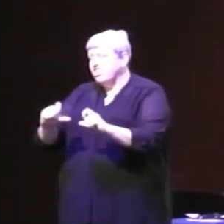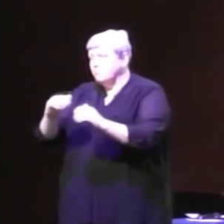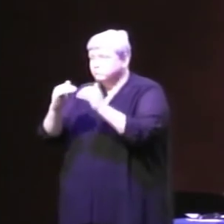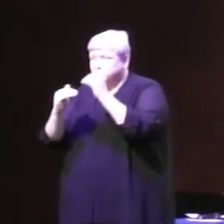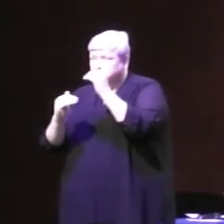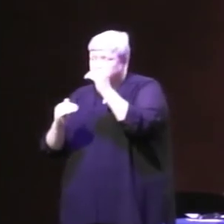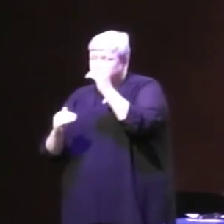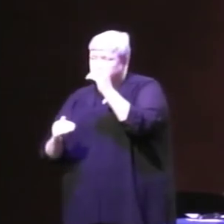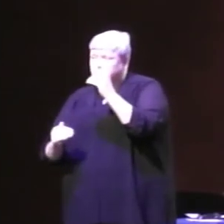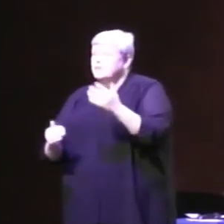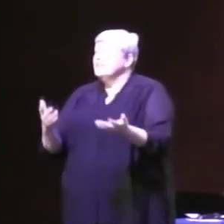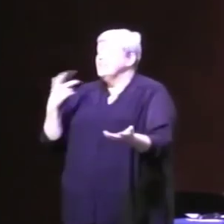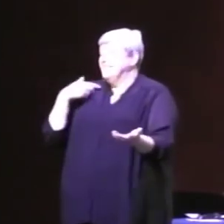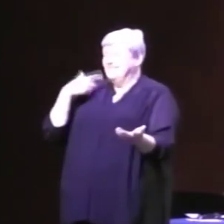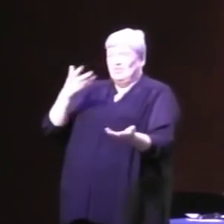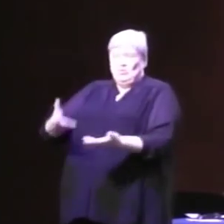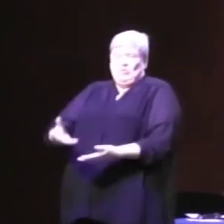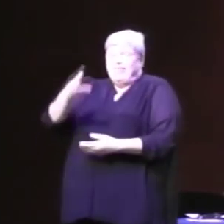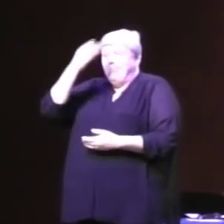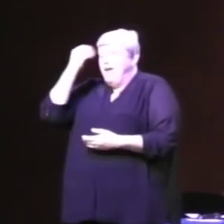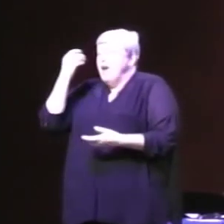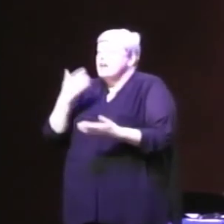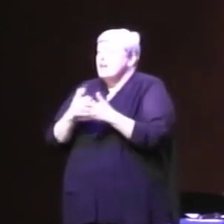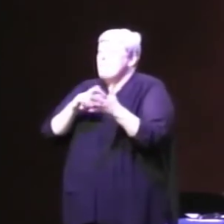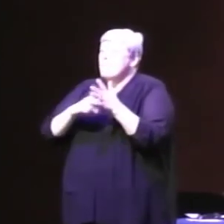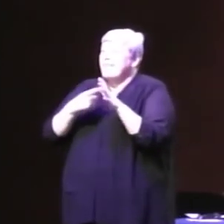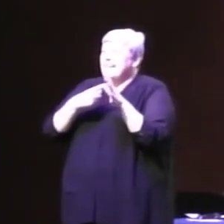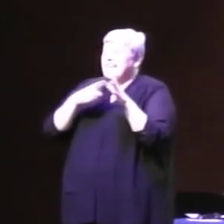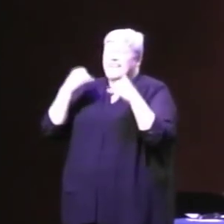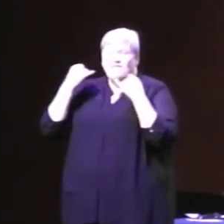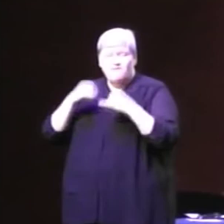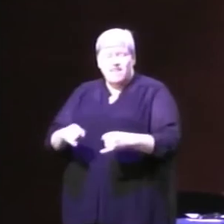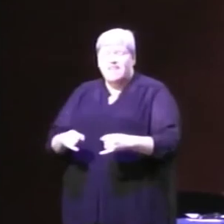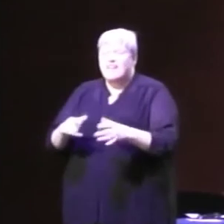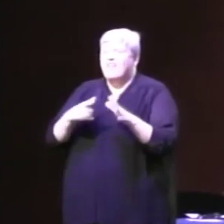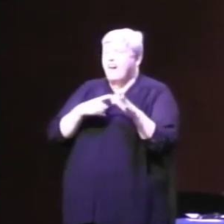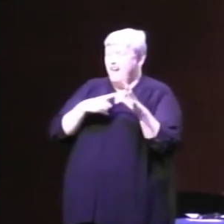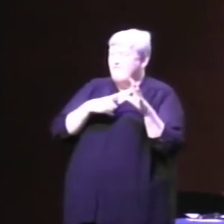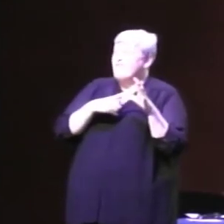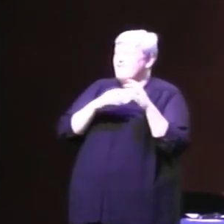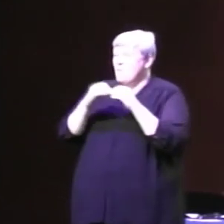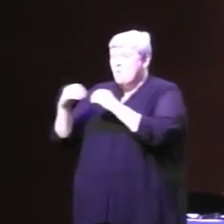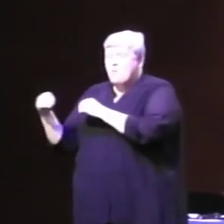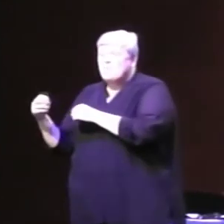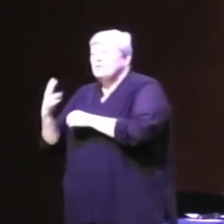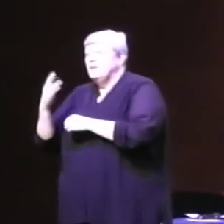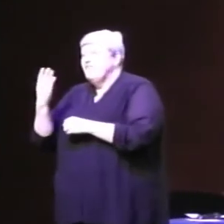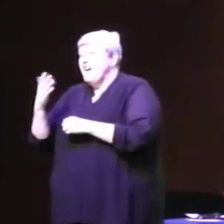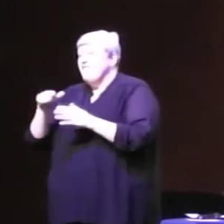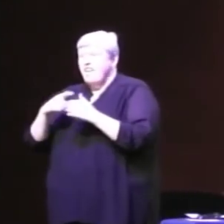growing, and he has yet to learn that when plan A fails, the alphabet has 25 other letters and it's time to move